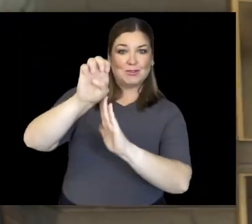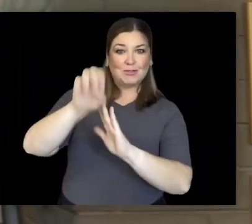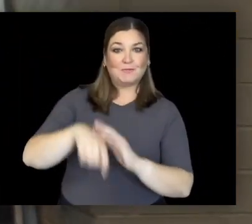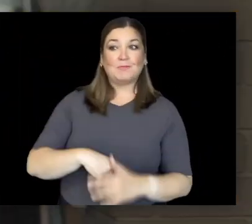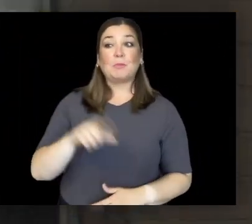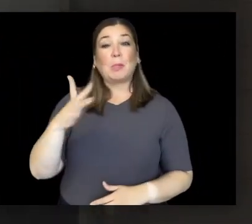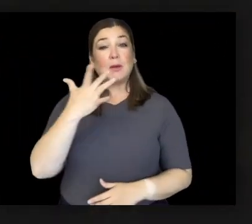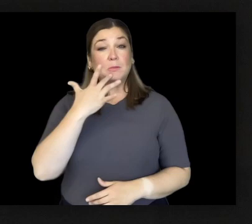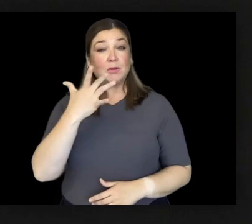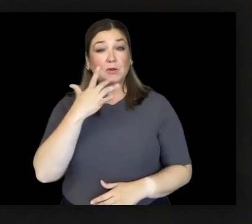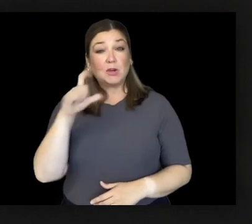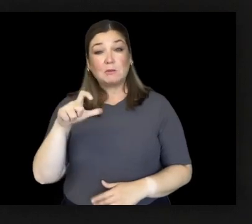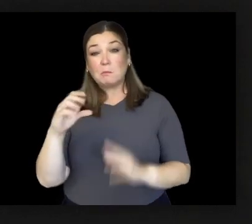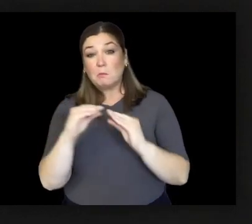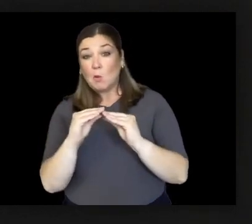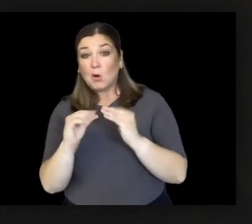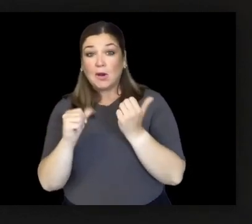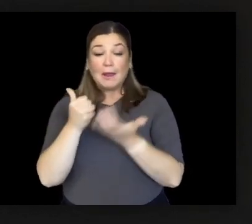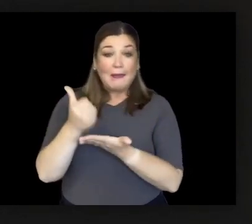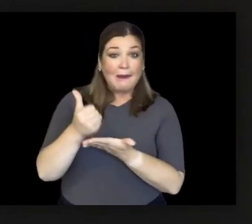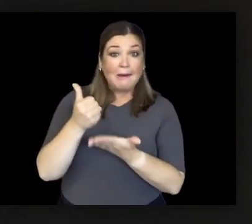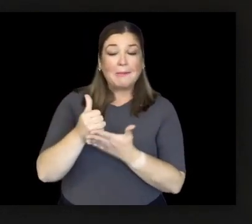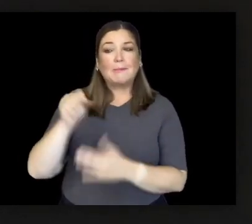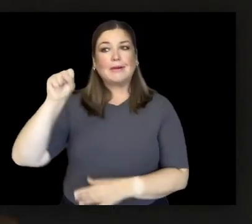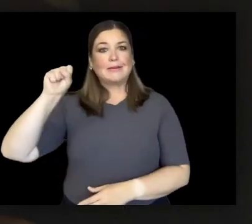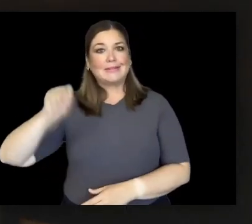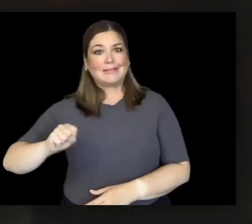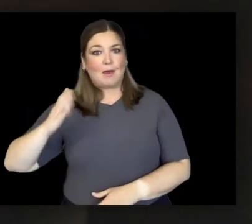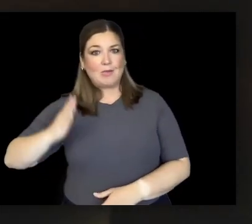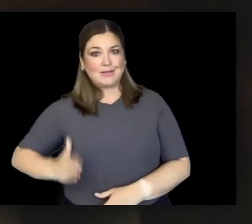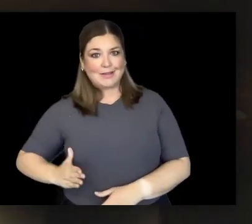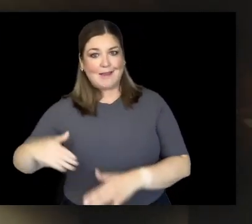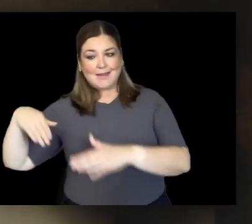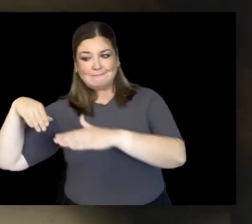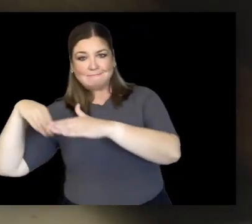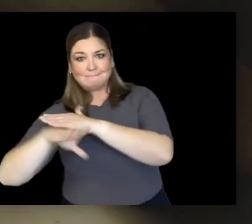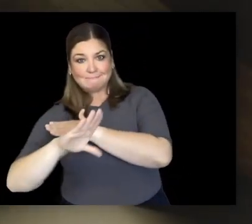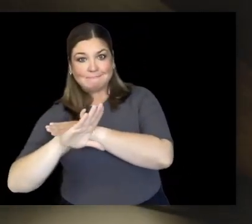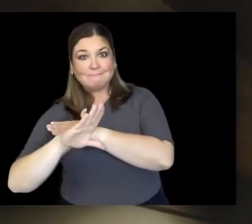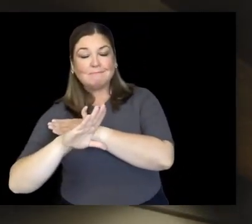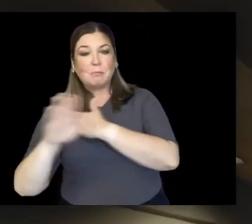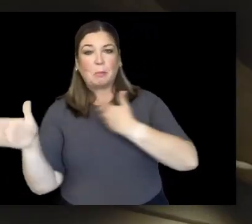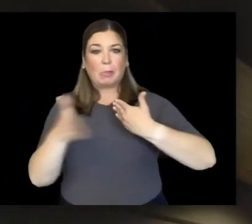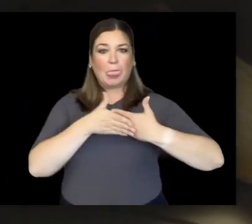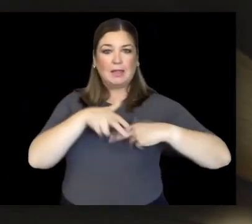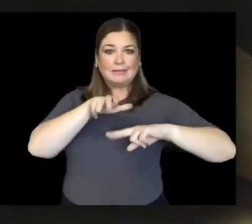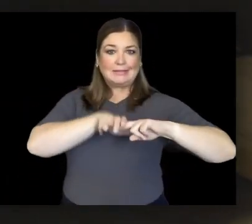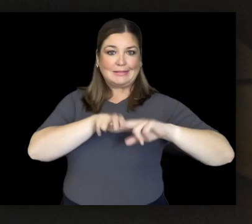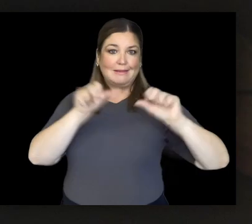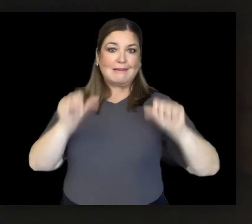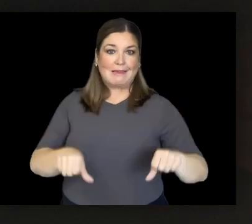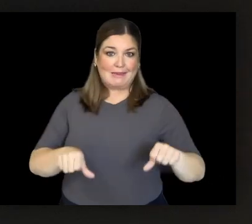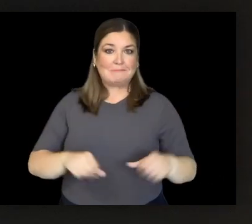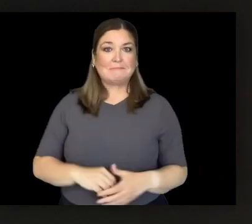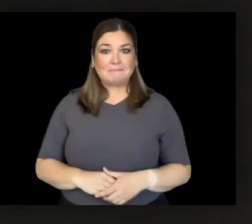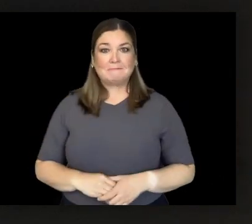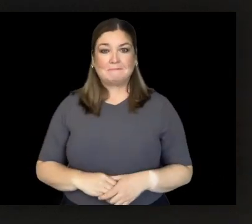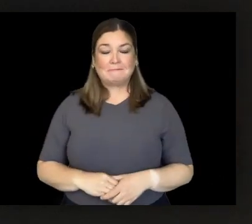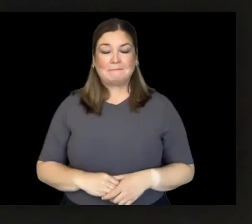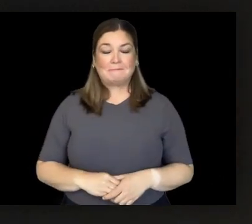You may also coordinate with ArtTix to enter through the doors at the south end of the hallways, allowing you to enter directly next to your